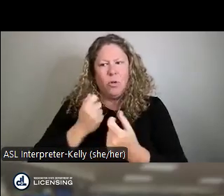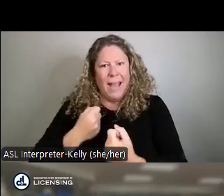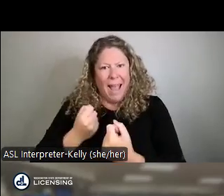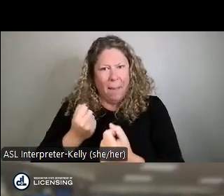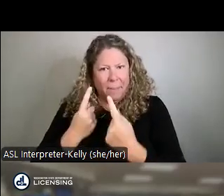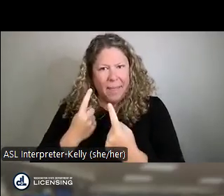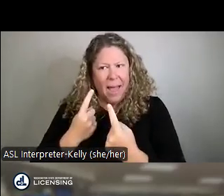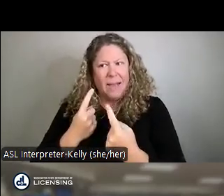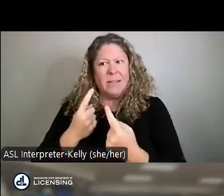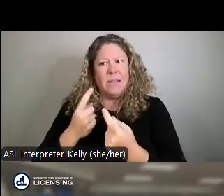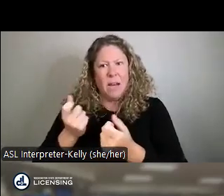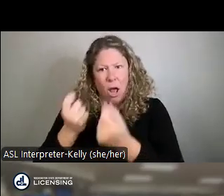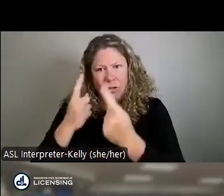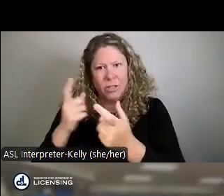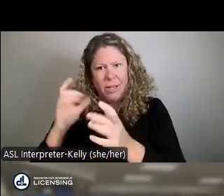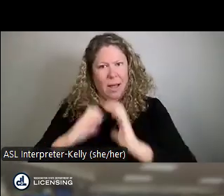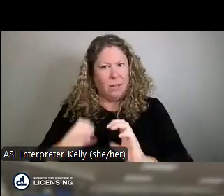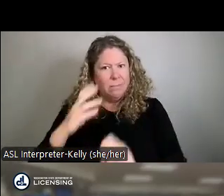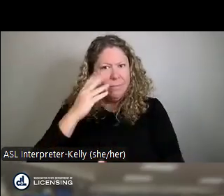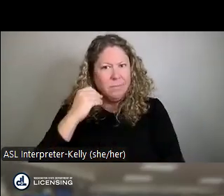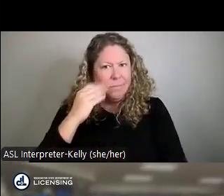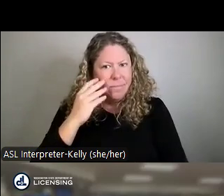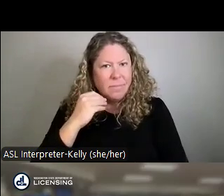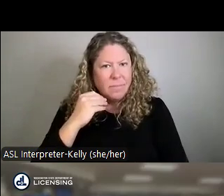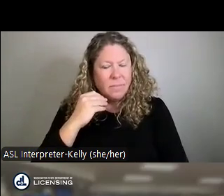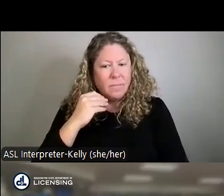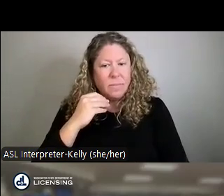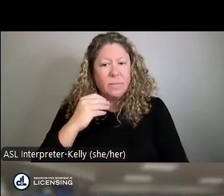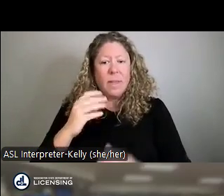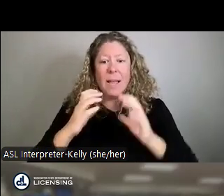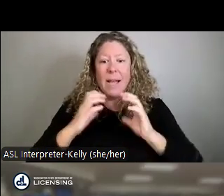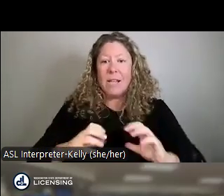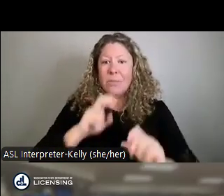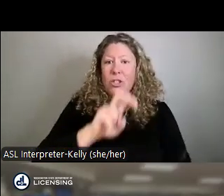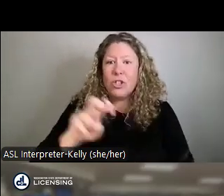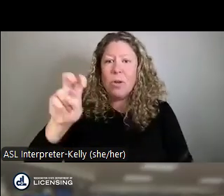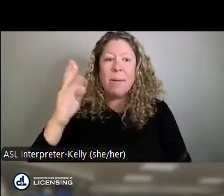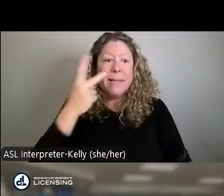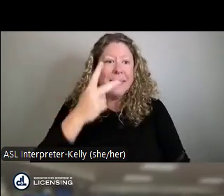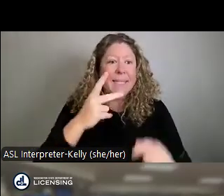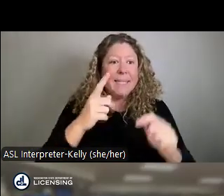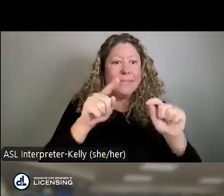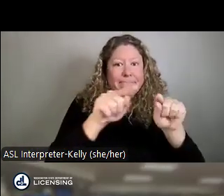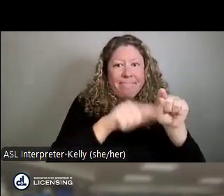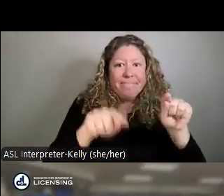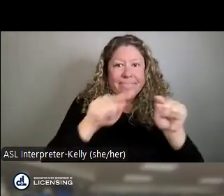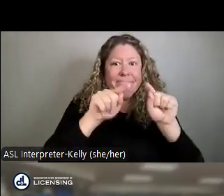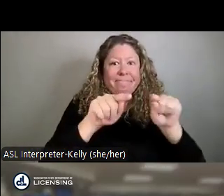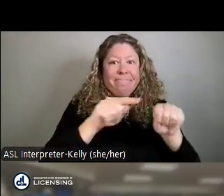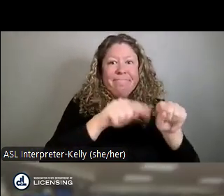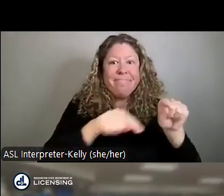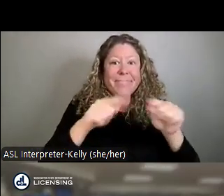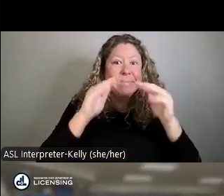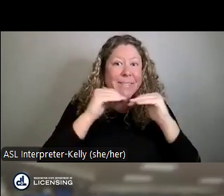journey maps as well. And you'll often see things in customer journeys like smiley faces or customer thoughts